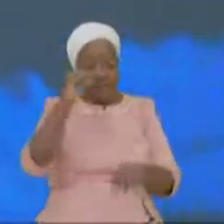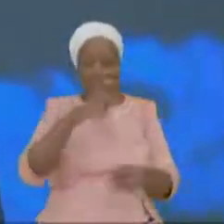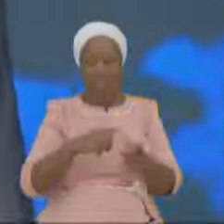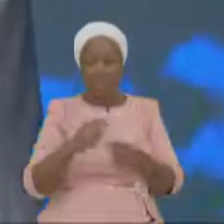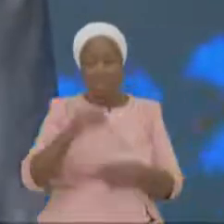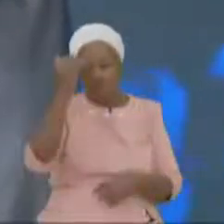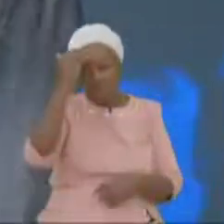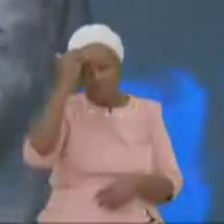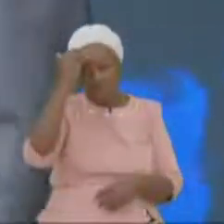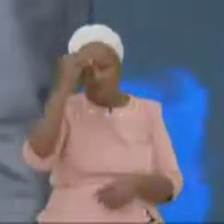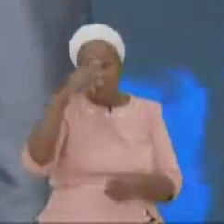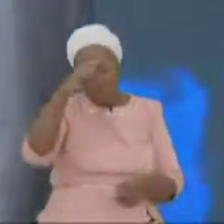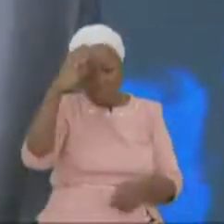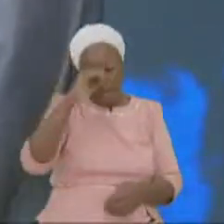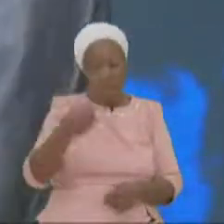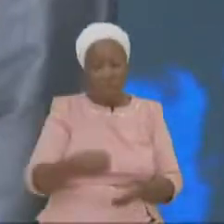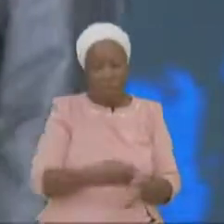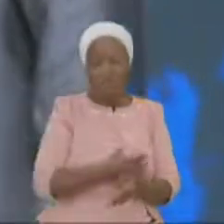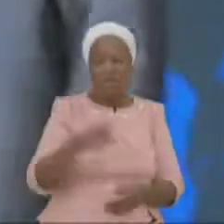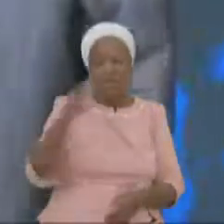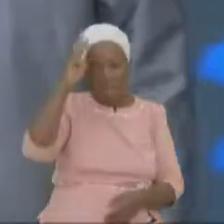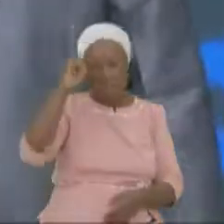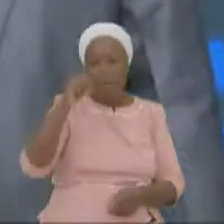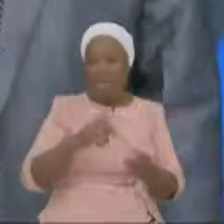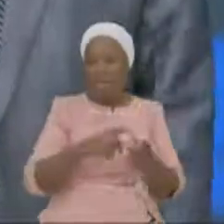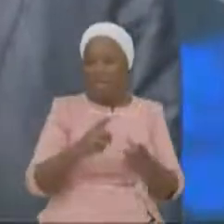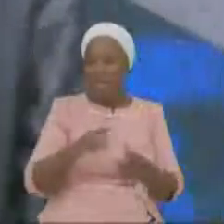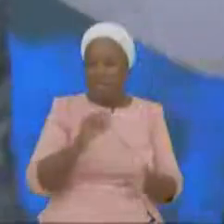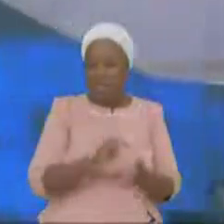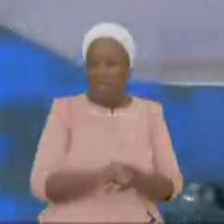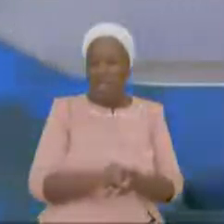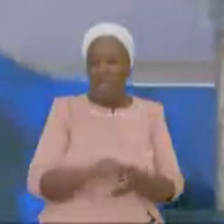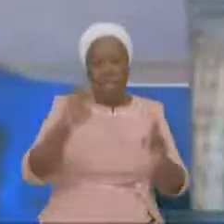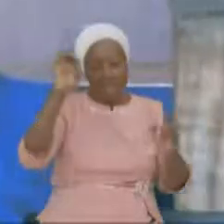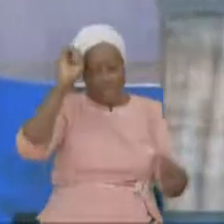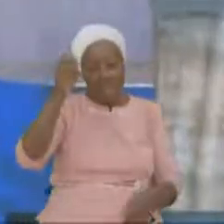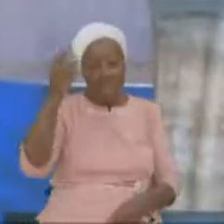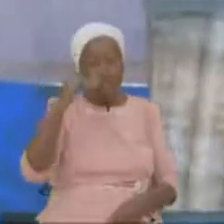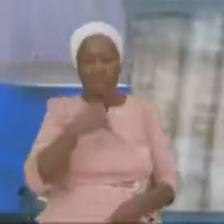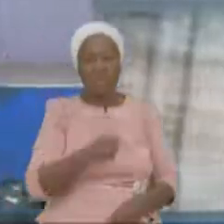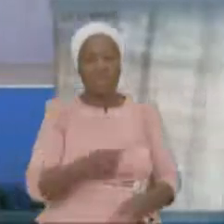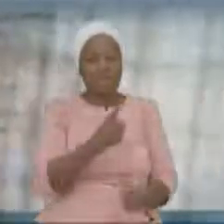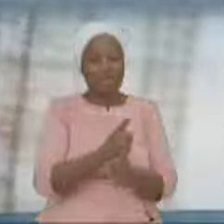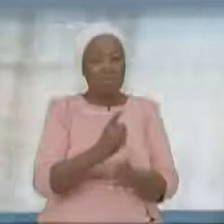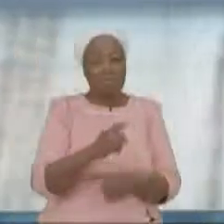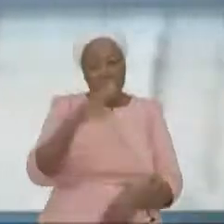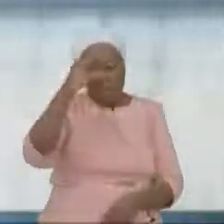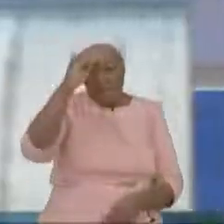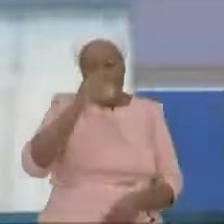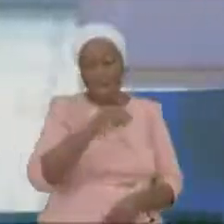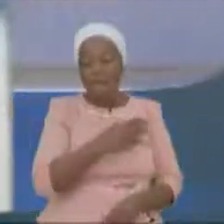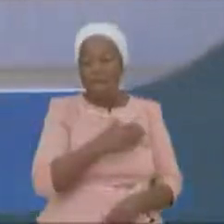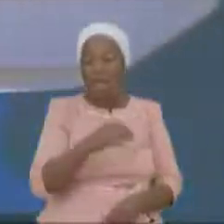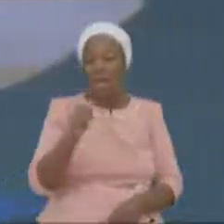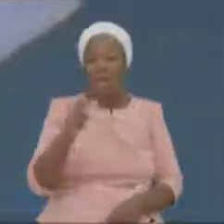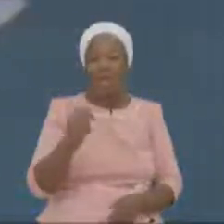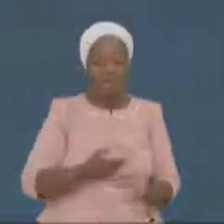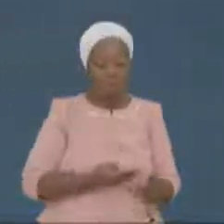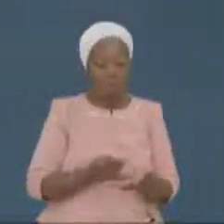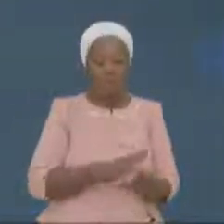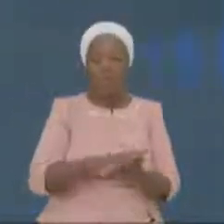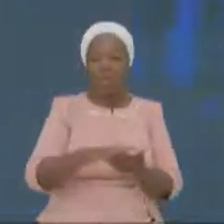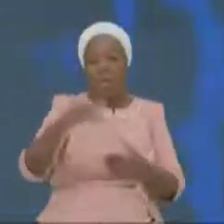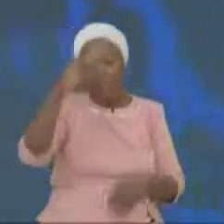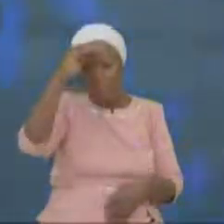he observed him, that he was a just man, an holy man,